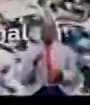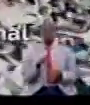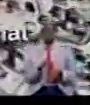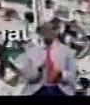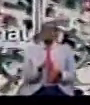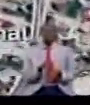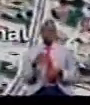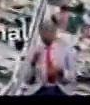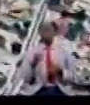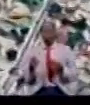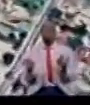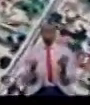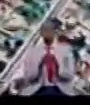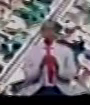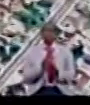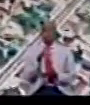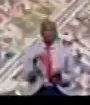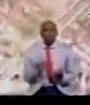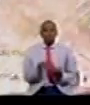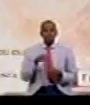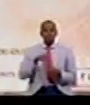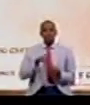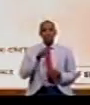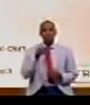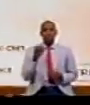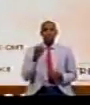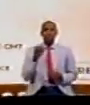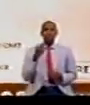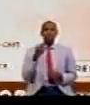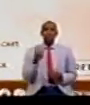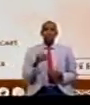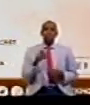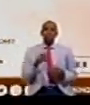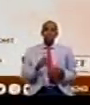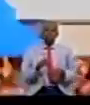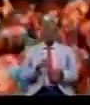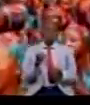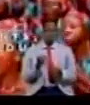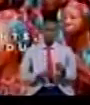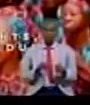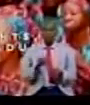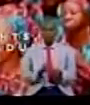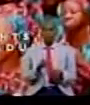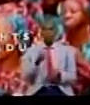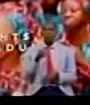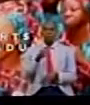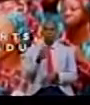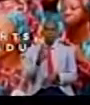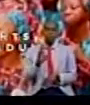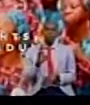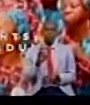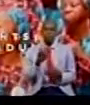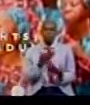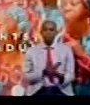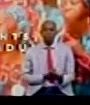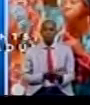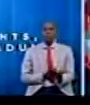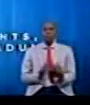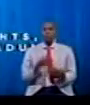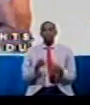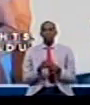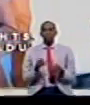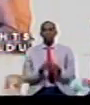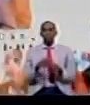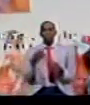Peace be still. That's what the master said. Open your mouth and pray and command the storm. Please unmute yourself and pray.